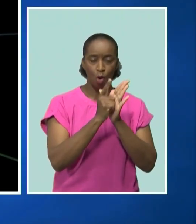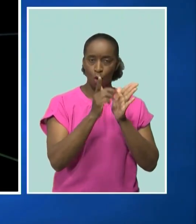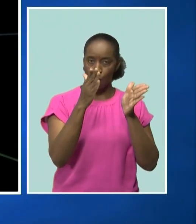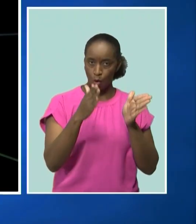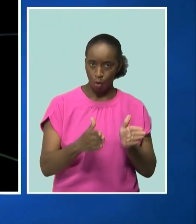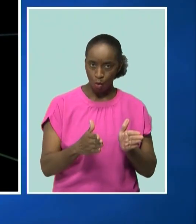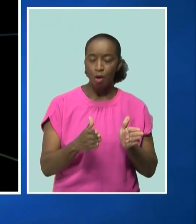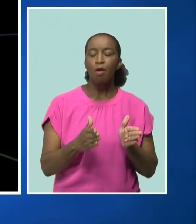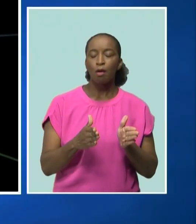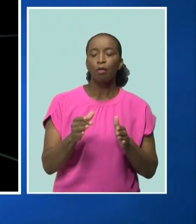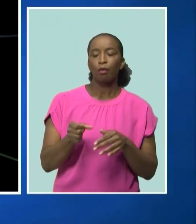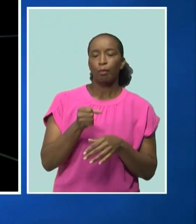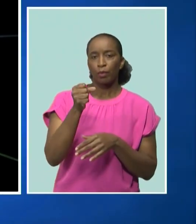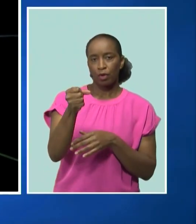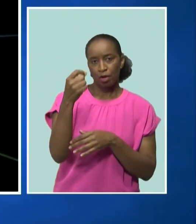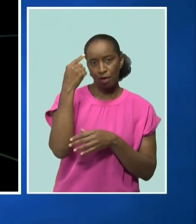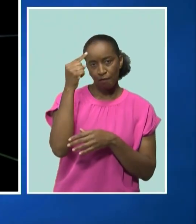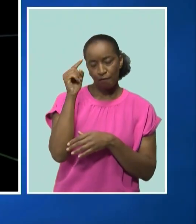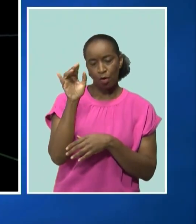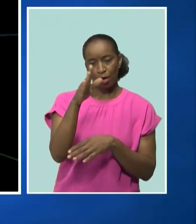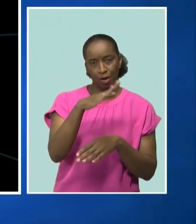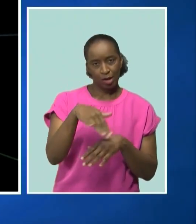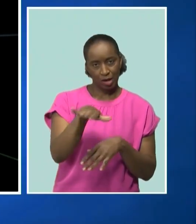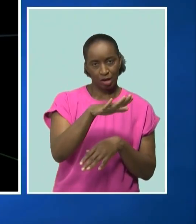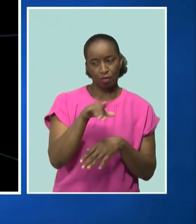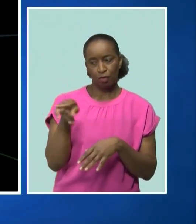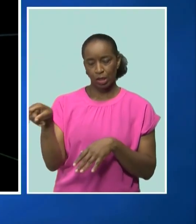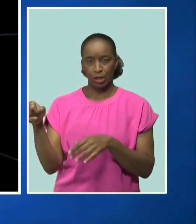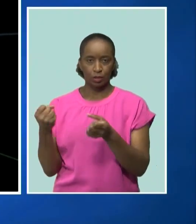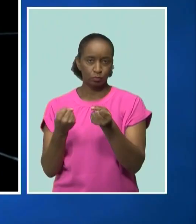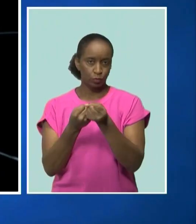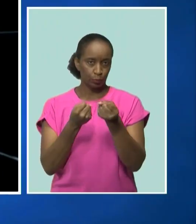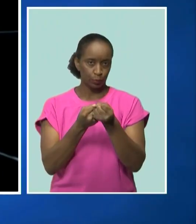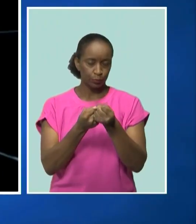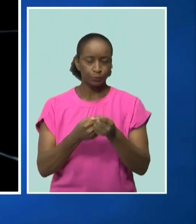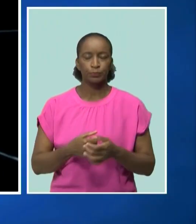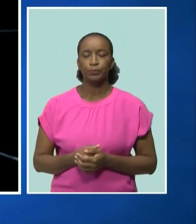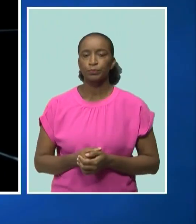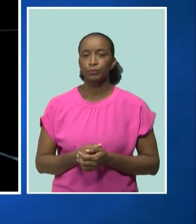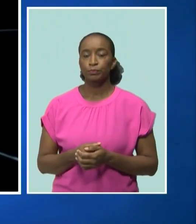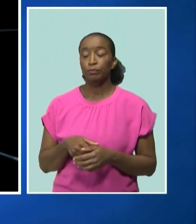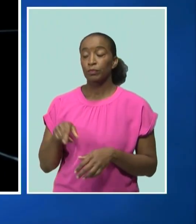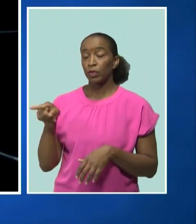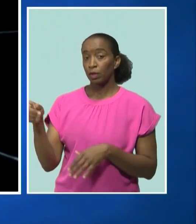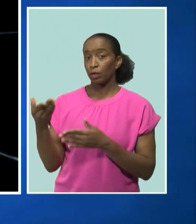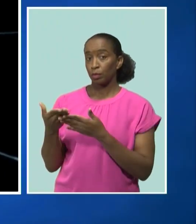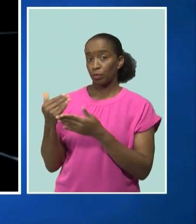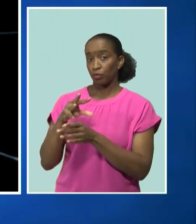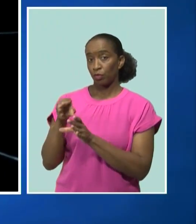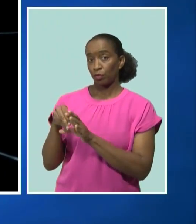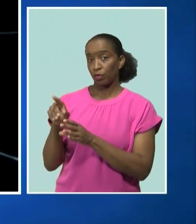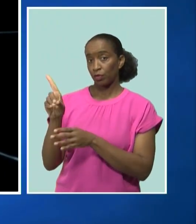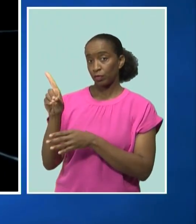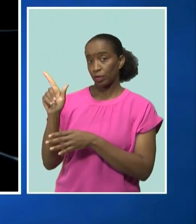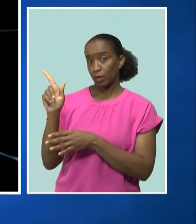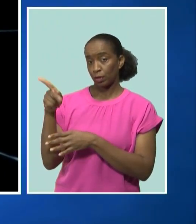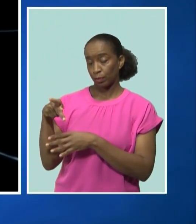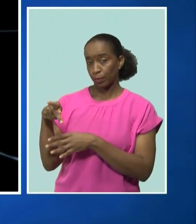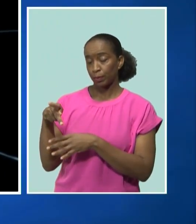Philip North constituency, which Lashley represented. Mr. Lashley served in the DLP administration